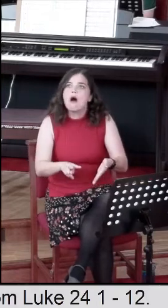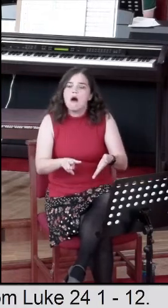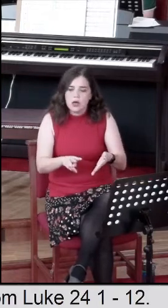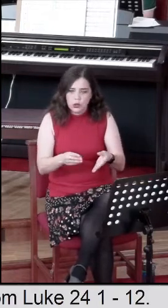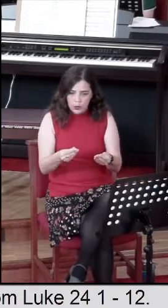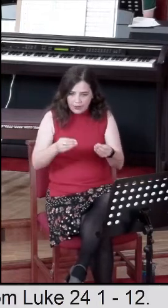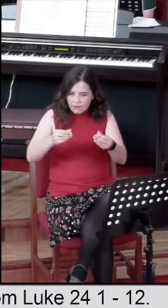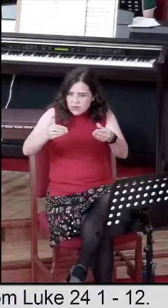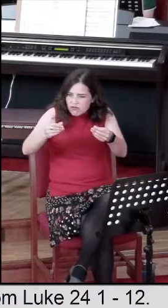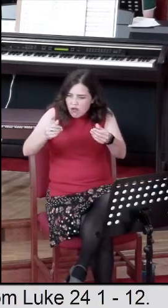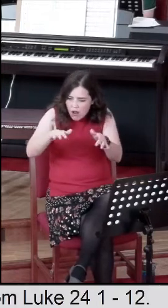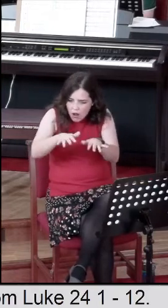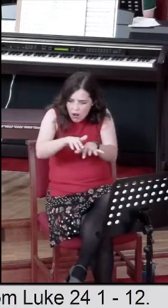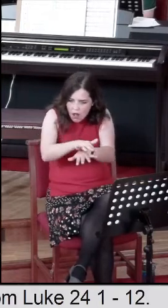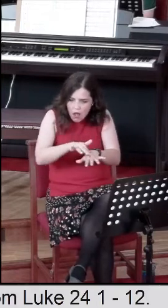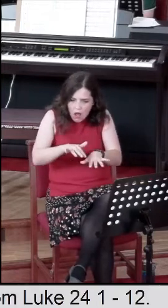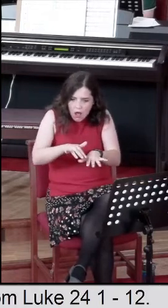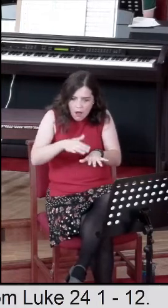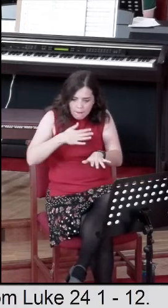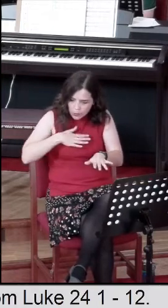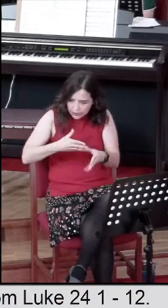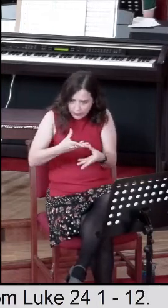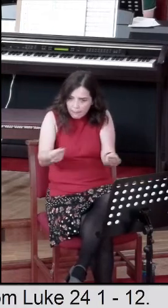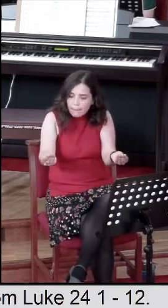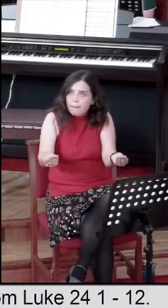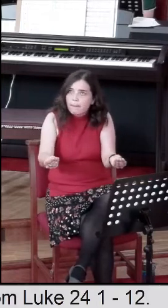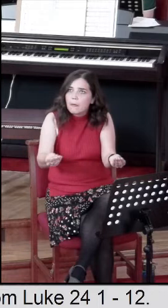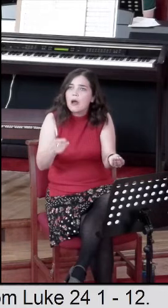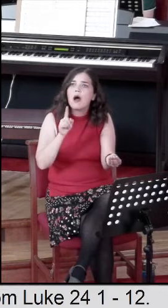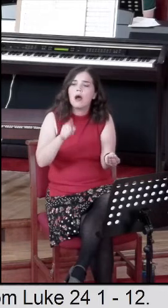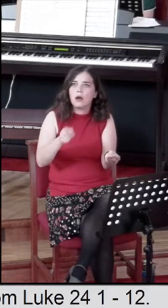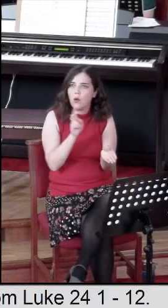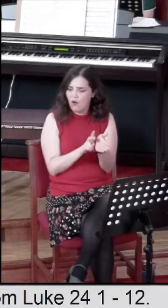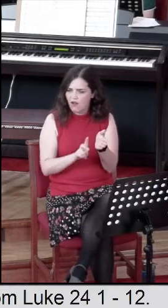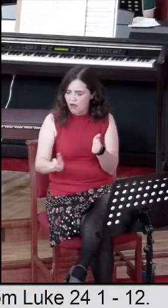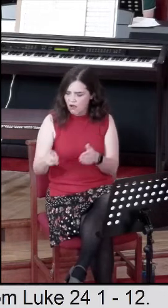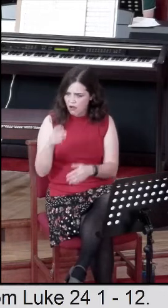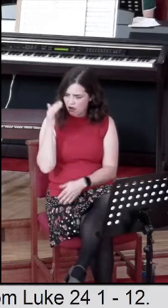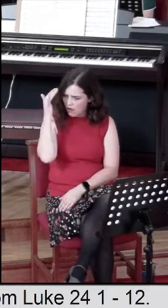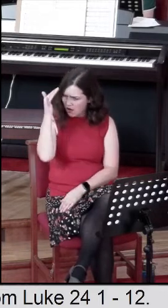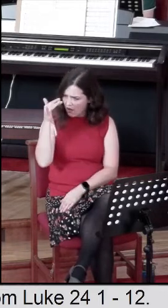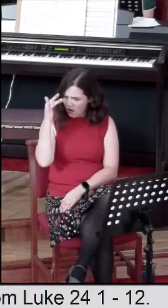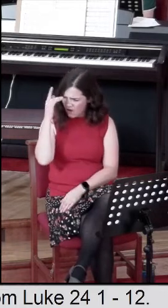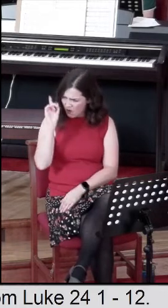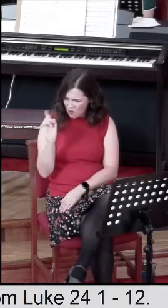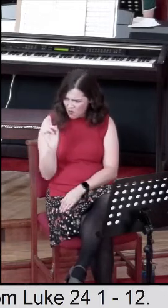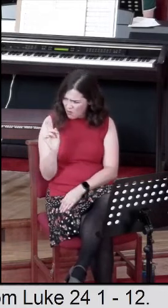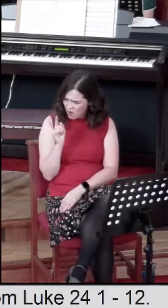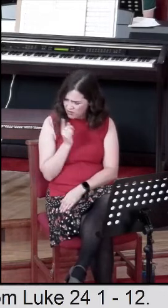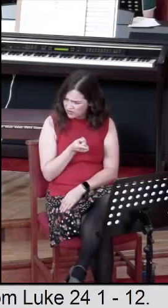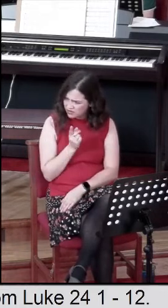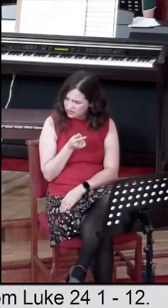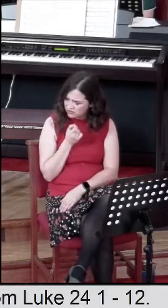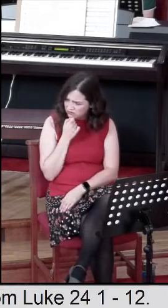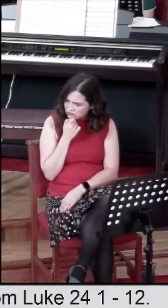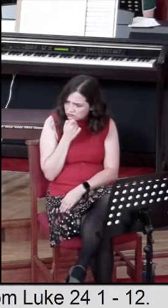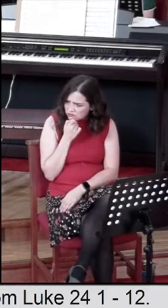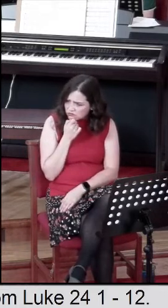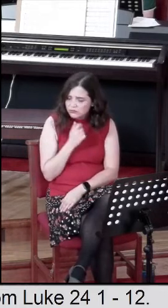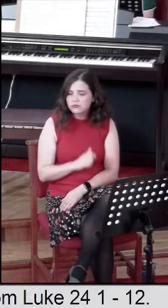linen lying by themselves, and he went away, wondering to himself what had